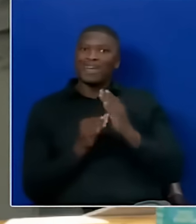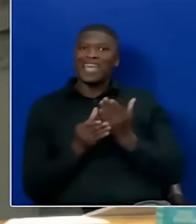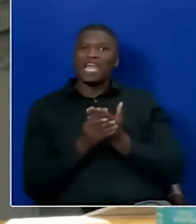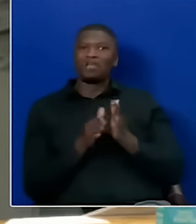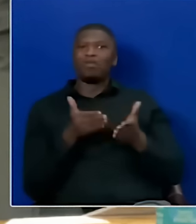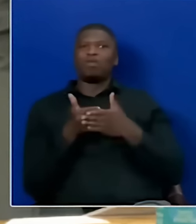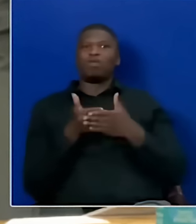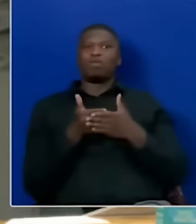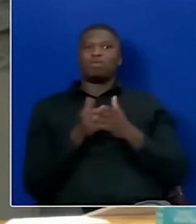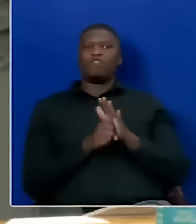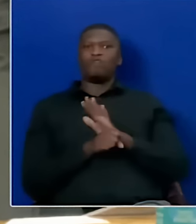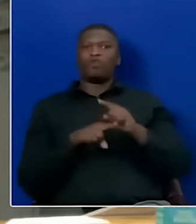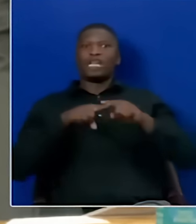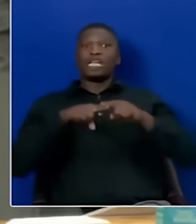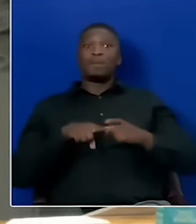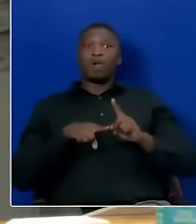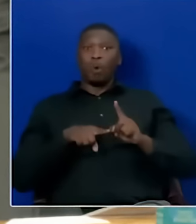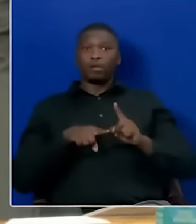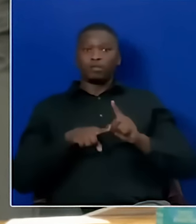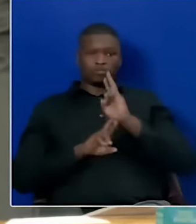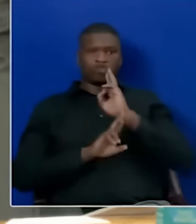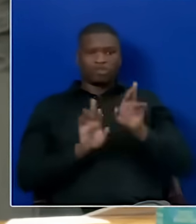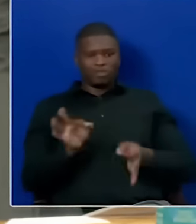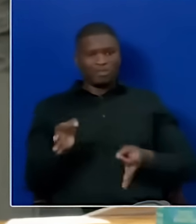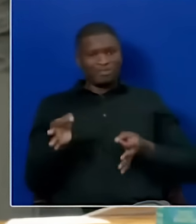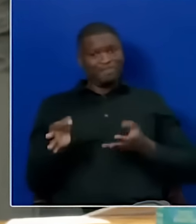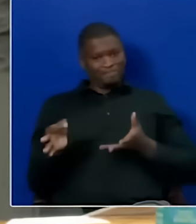Captain Magotle, which is not disputed.